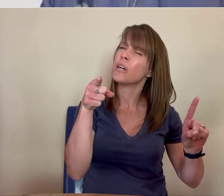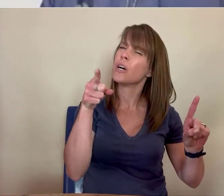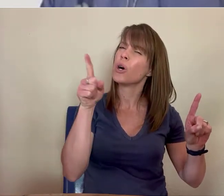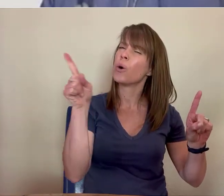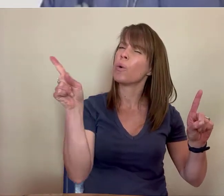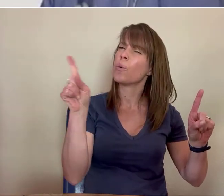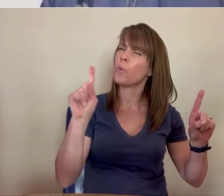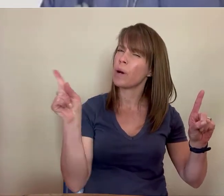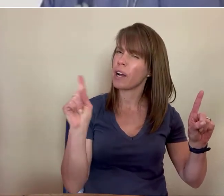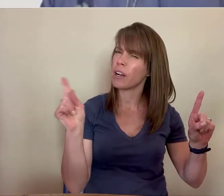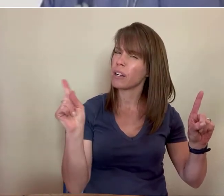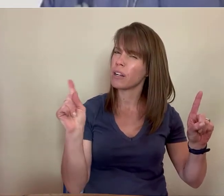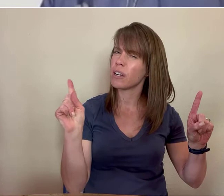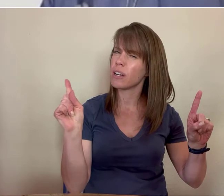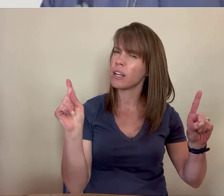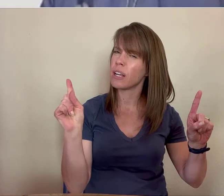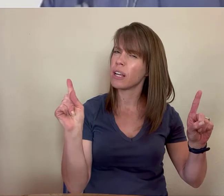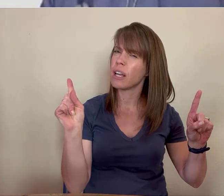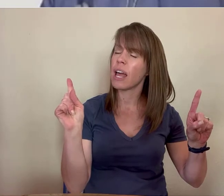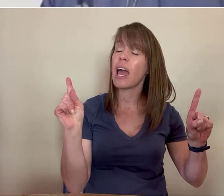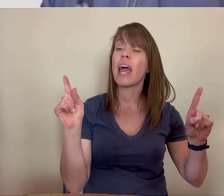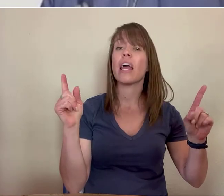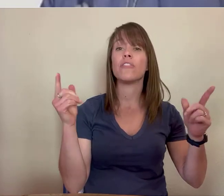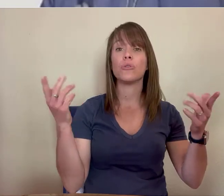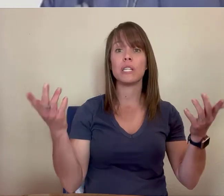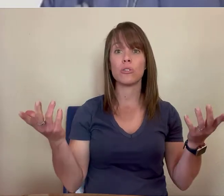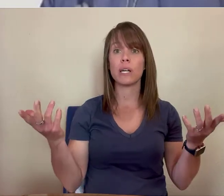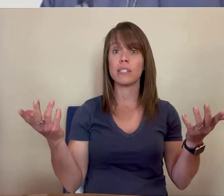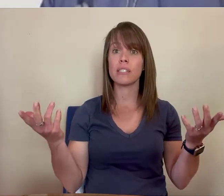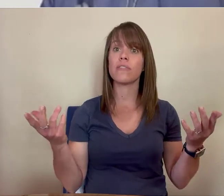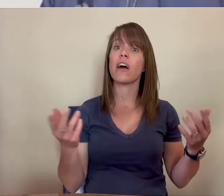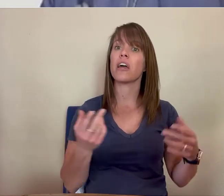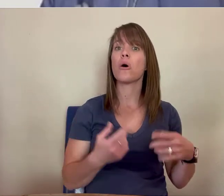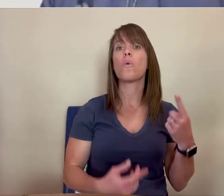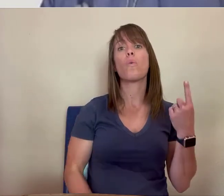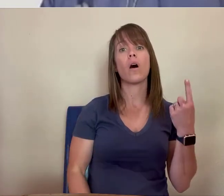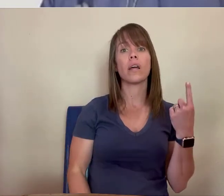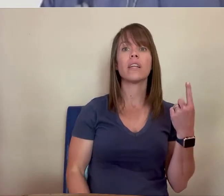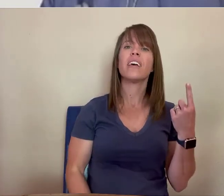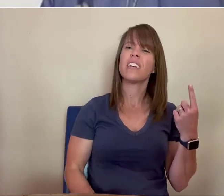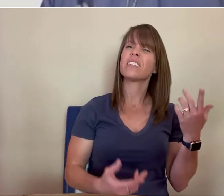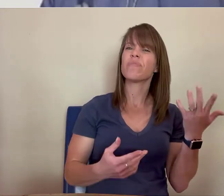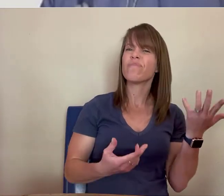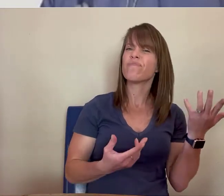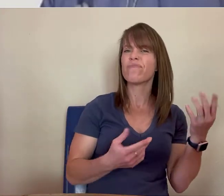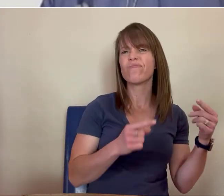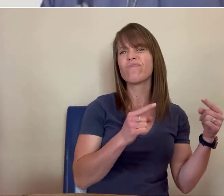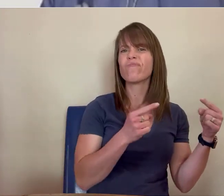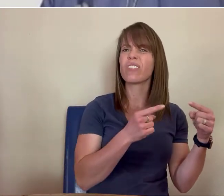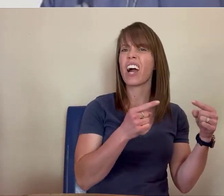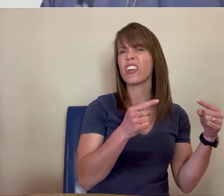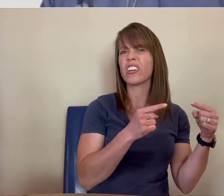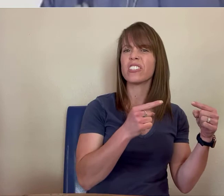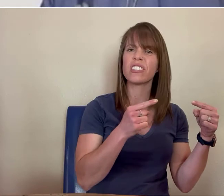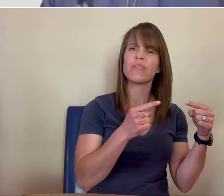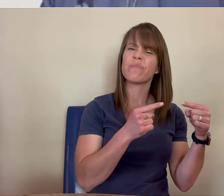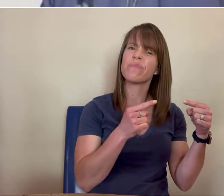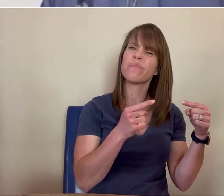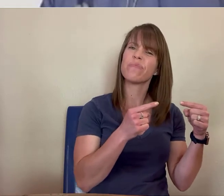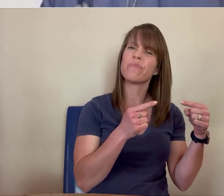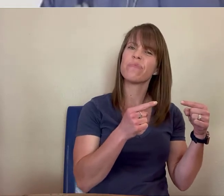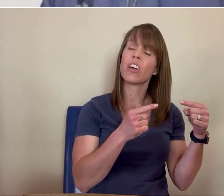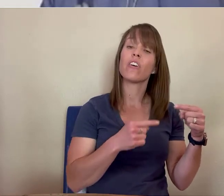you, where? And if you need to identify, 1 is kind of